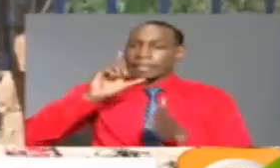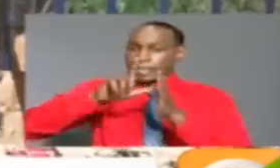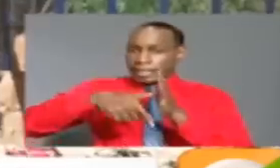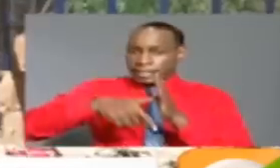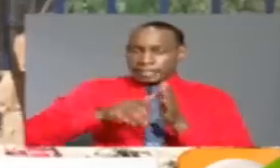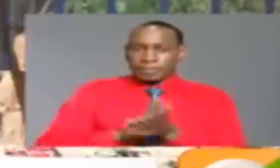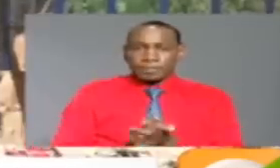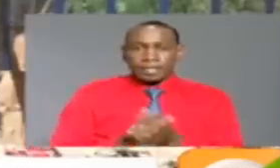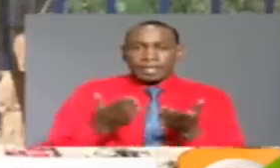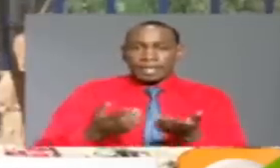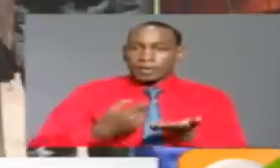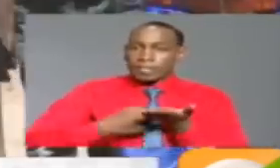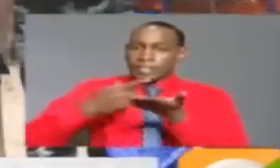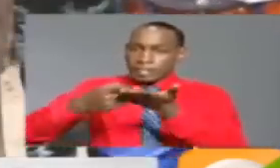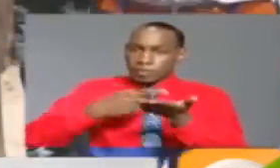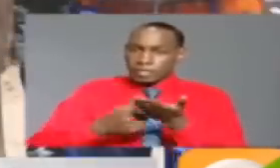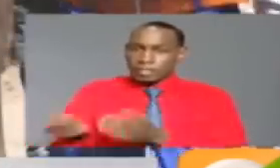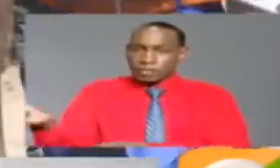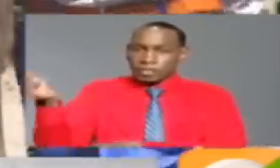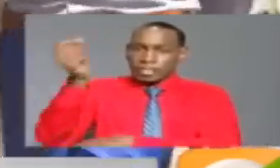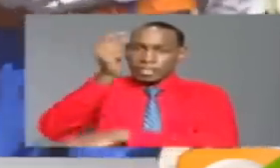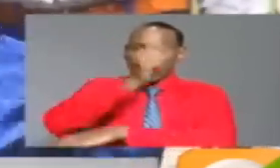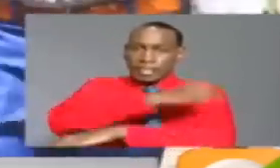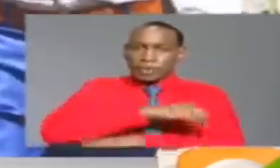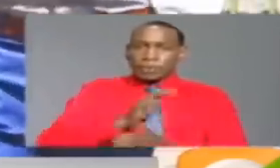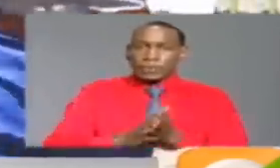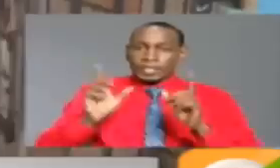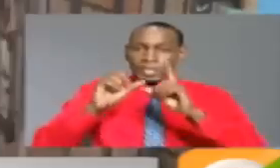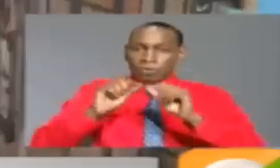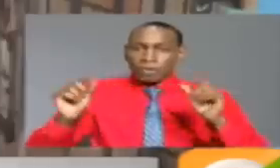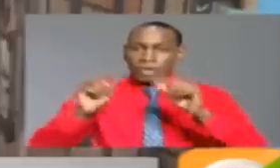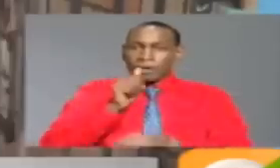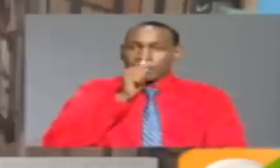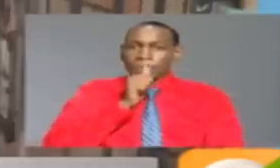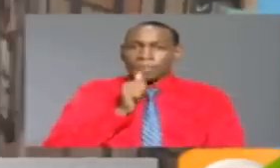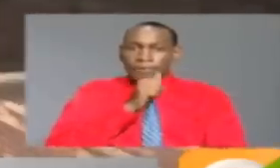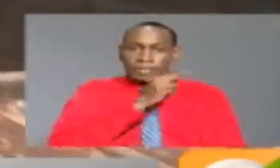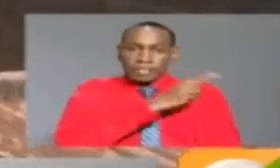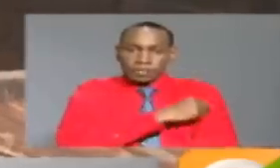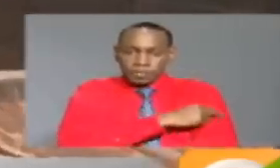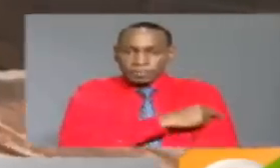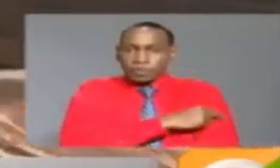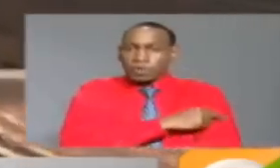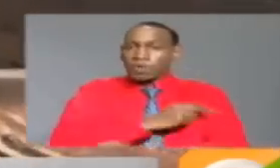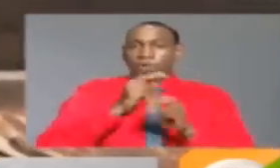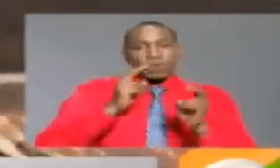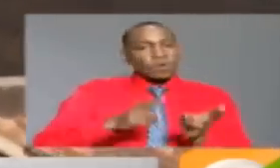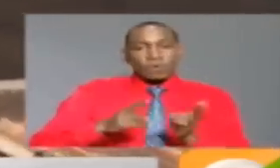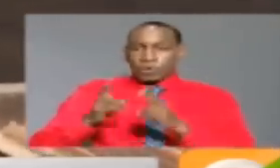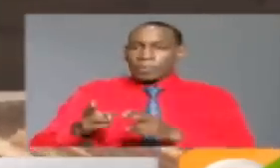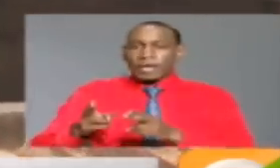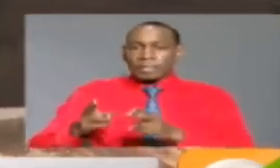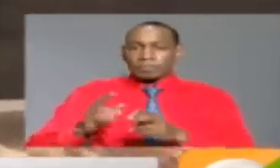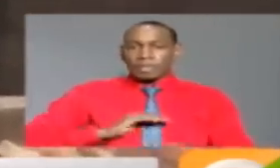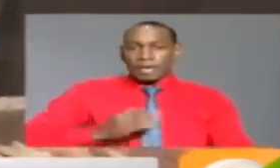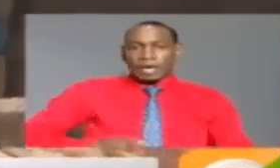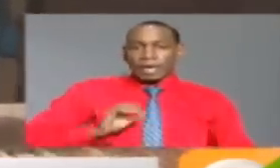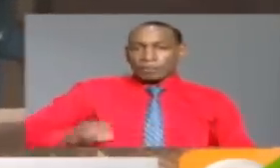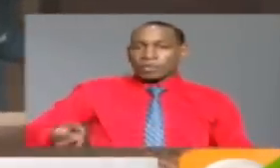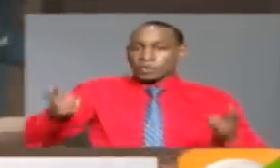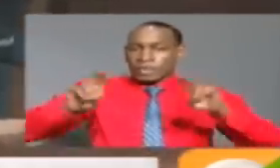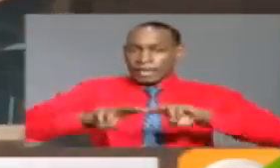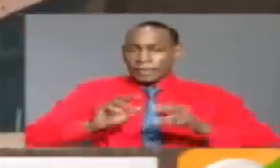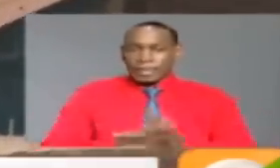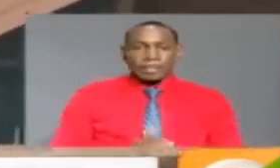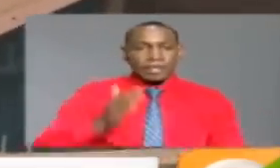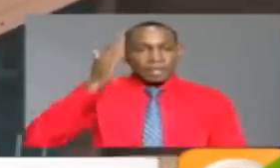It is the talk of the day, with claims of the private facility being a haven for those seeking to terminate pregnancies. Sisi